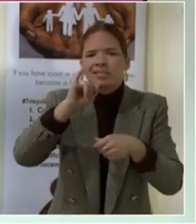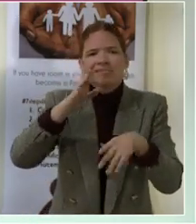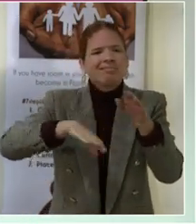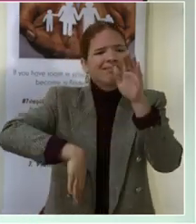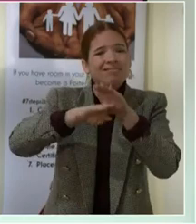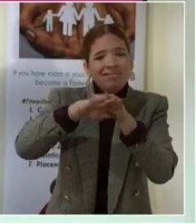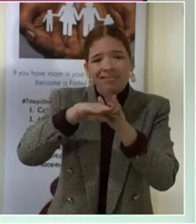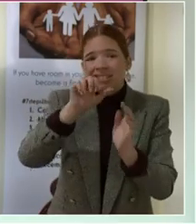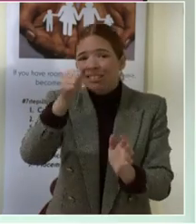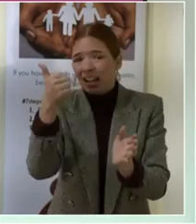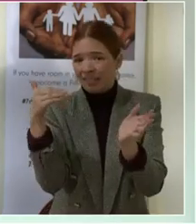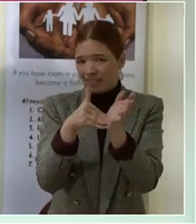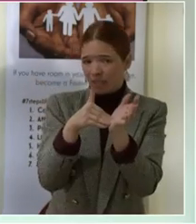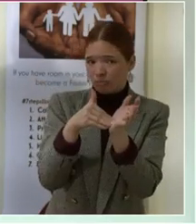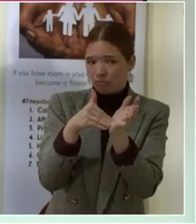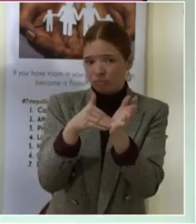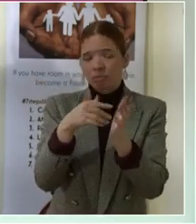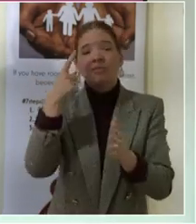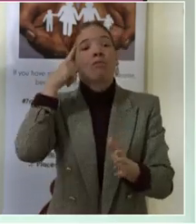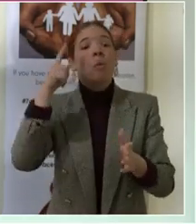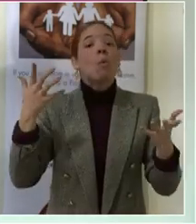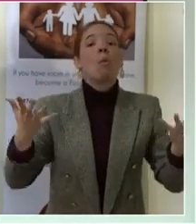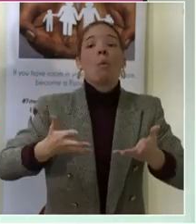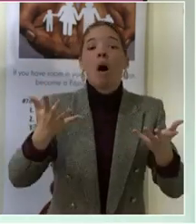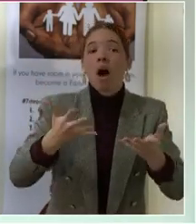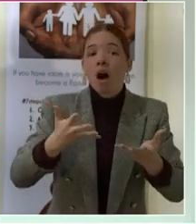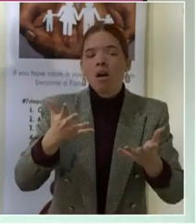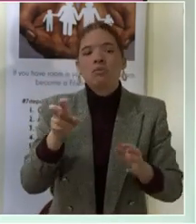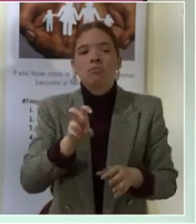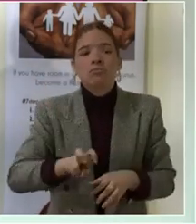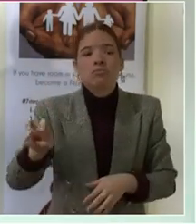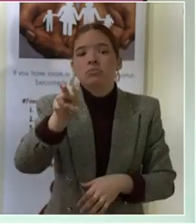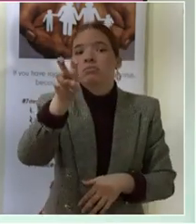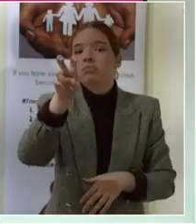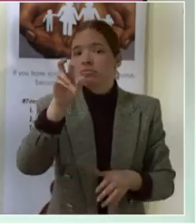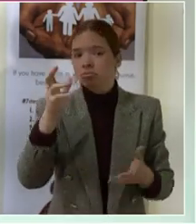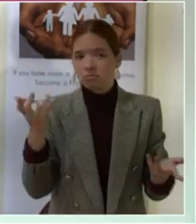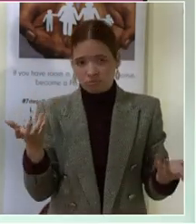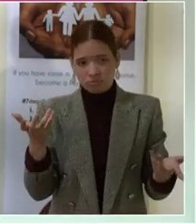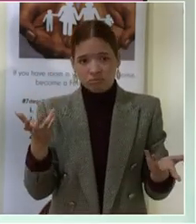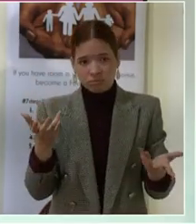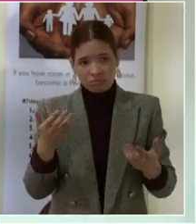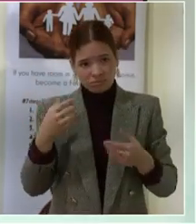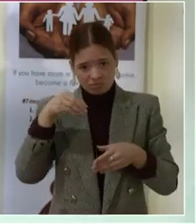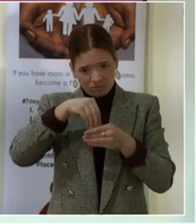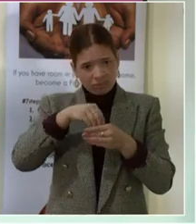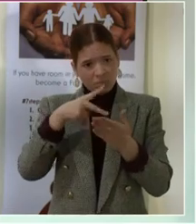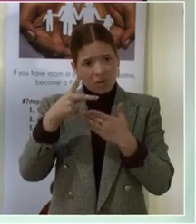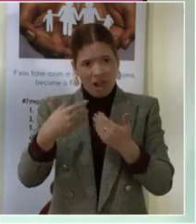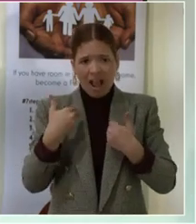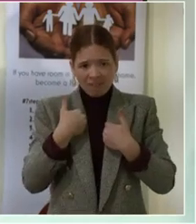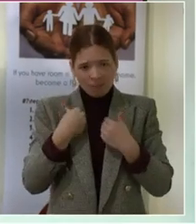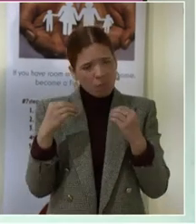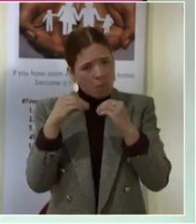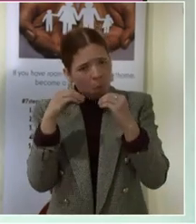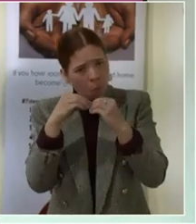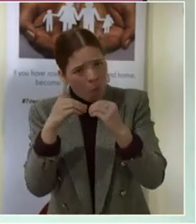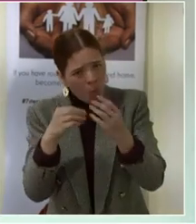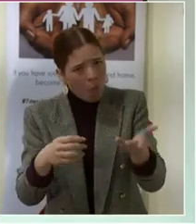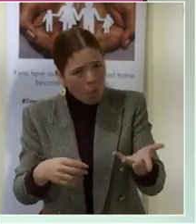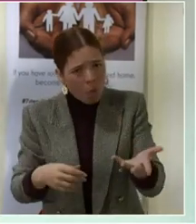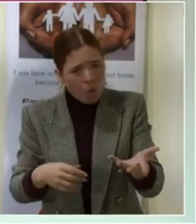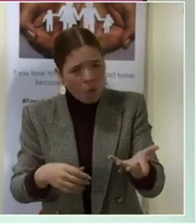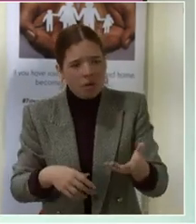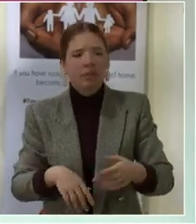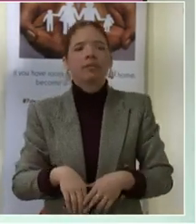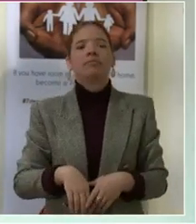field trips and enrichment activities for young folks that are already engaged in your recreation program or offering. We'll have an event and travel grant. I think